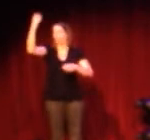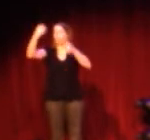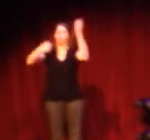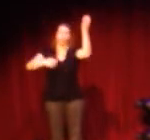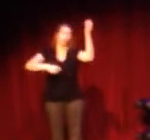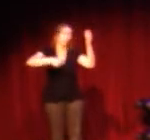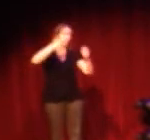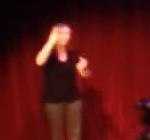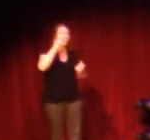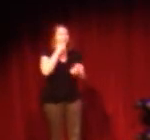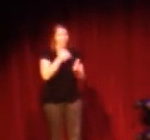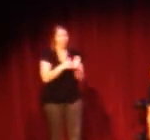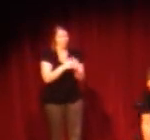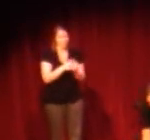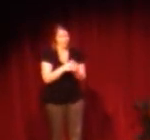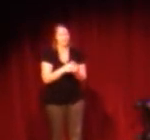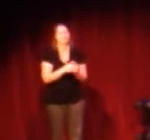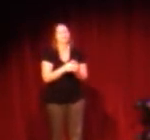if...